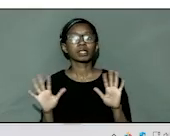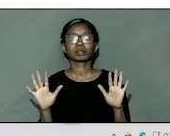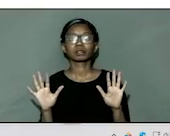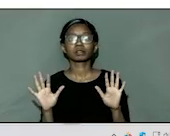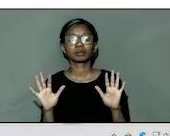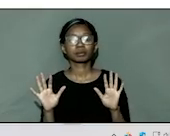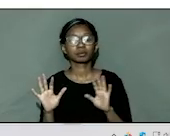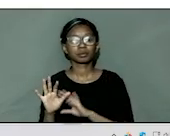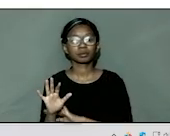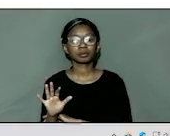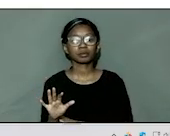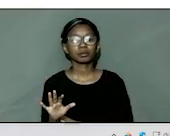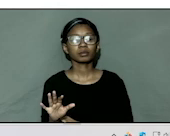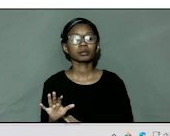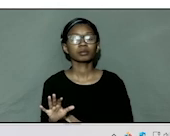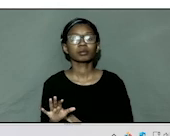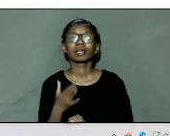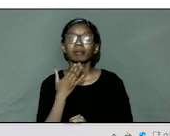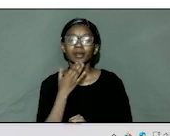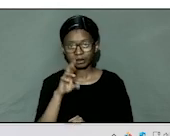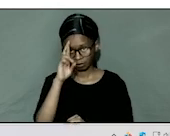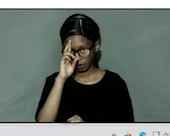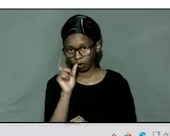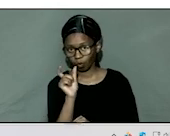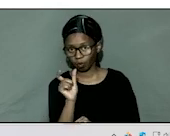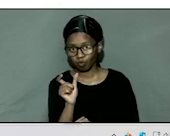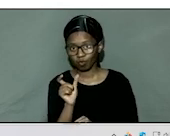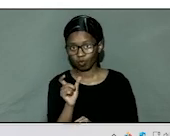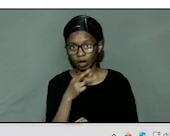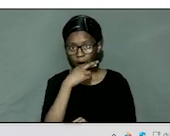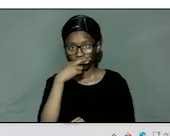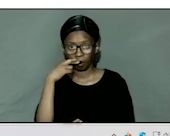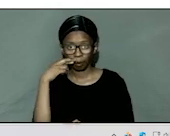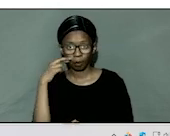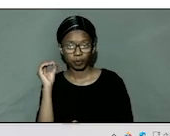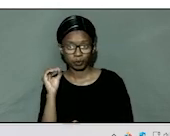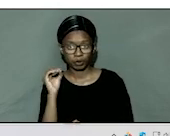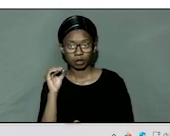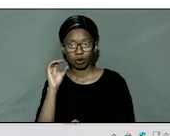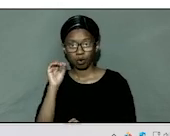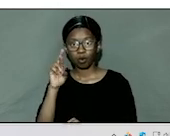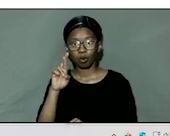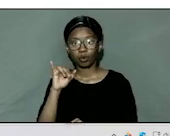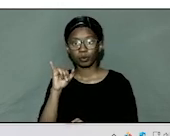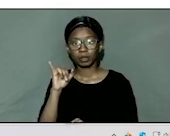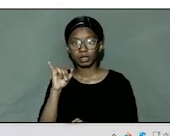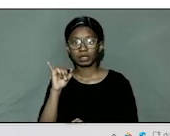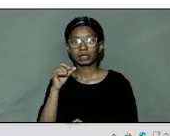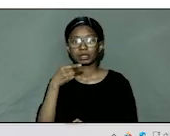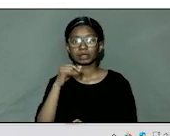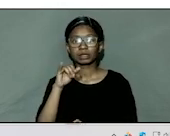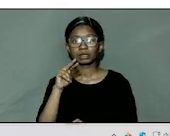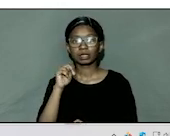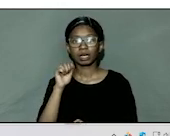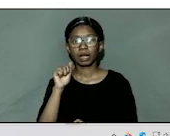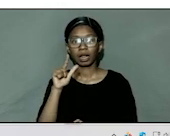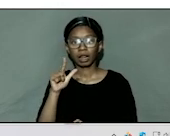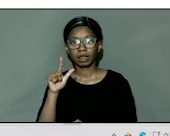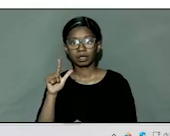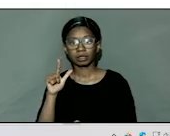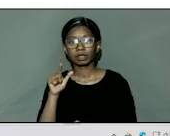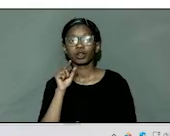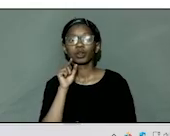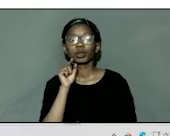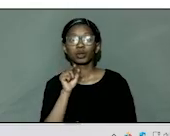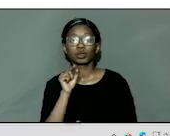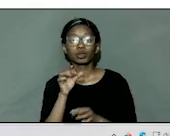Originally. Do not forget that originally. Ne? Your opening statement must have all and it must